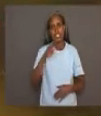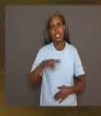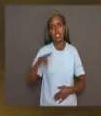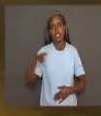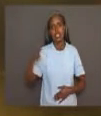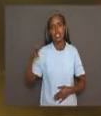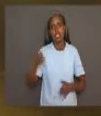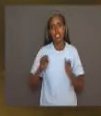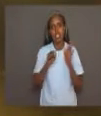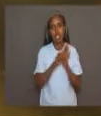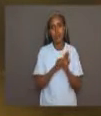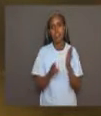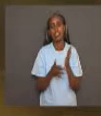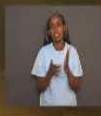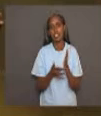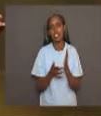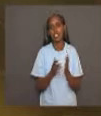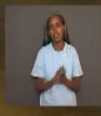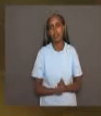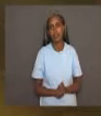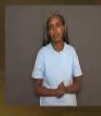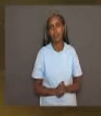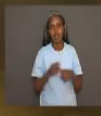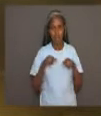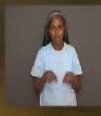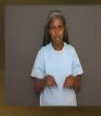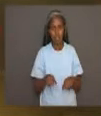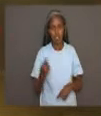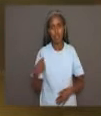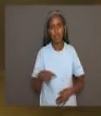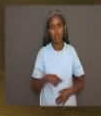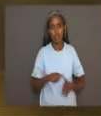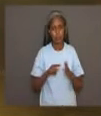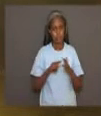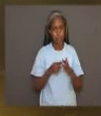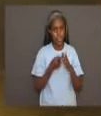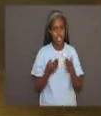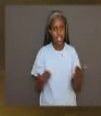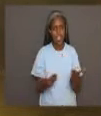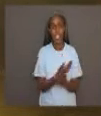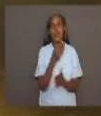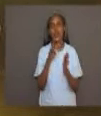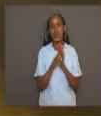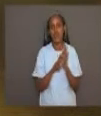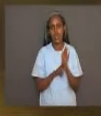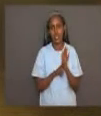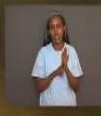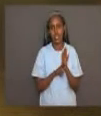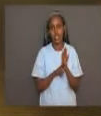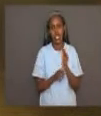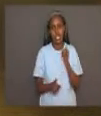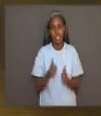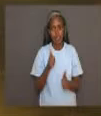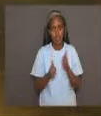statistical sampling techniques. Today, we are beginning a new unit in